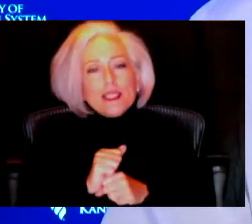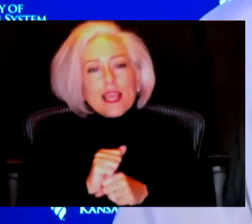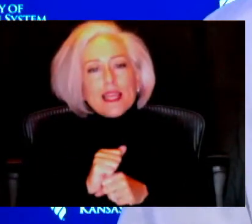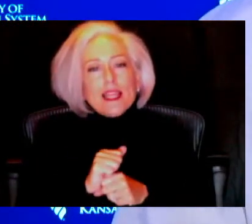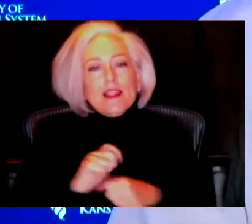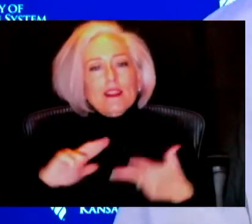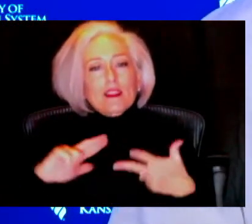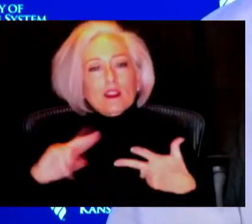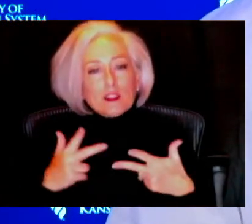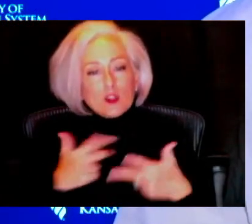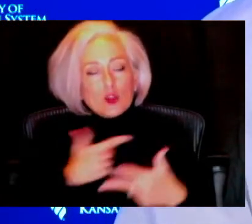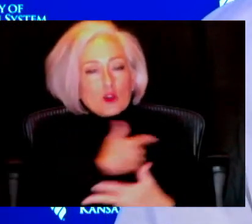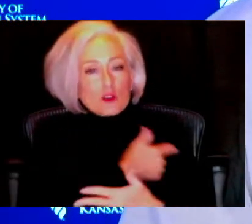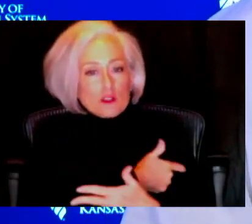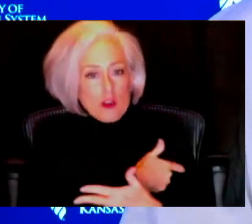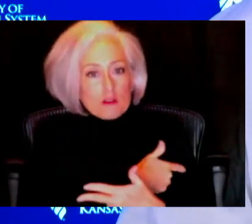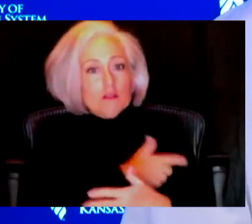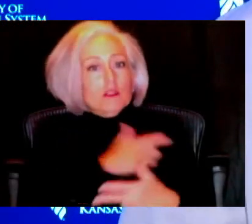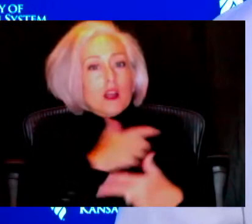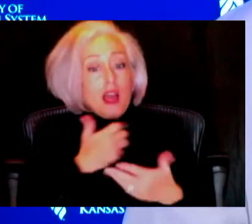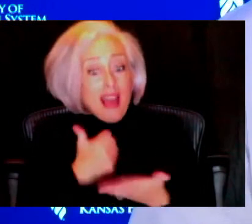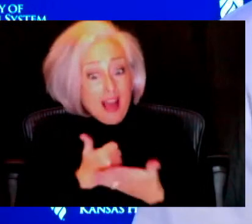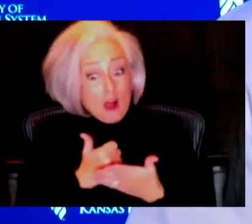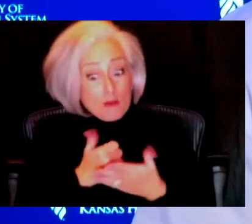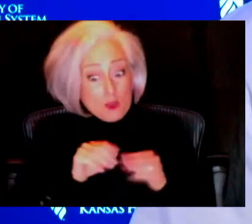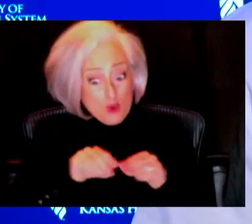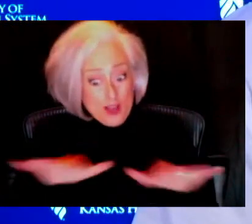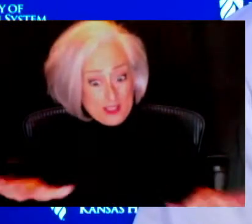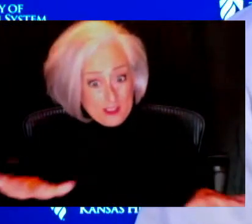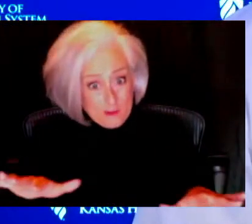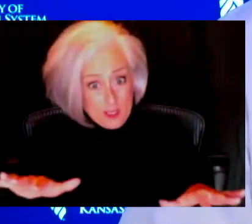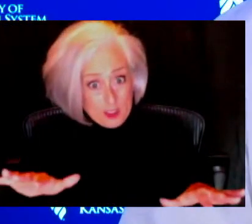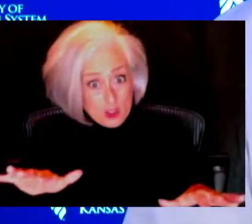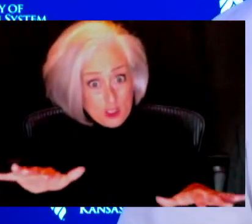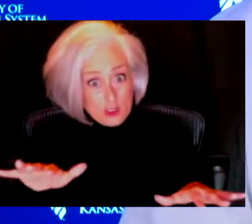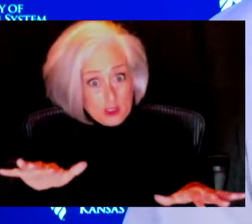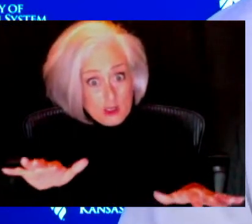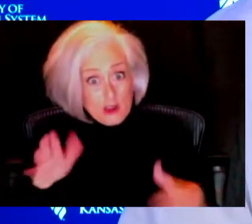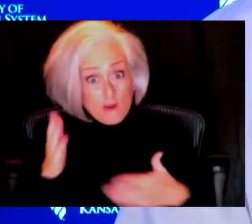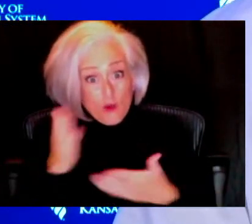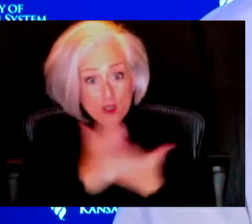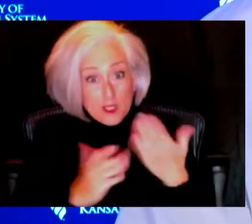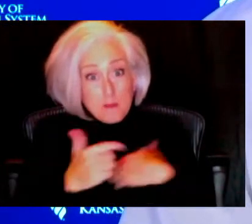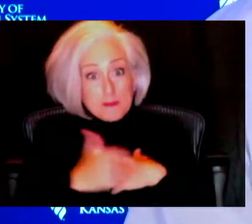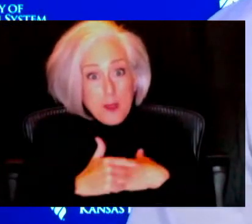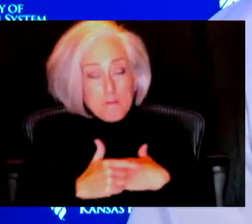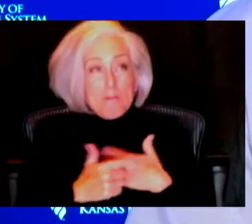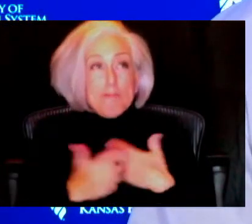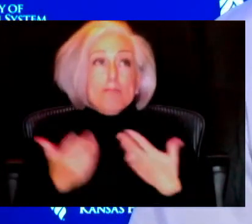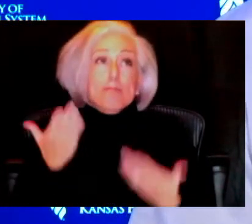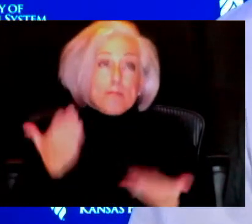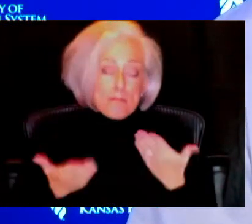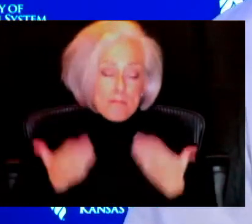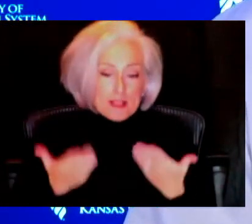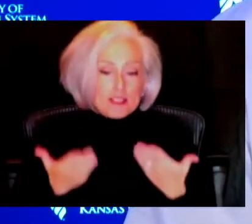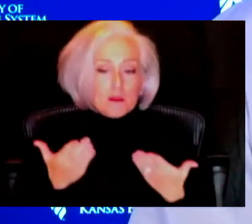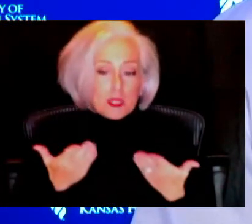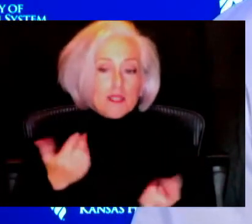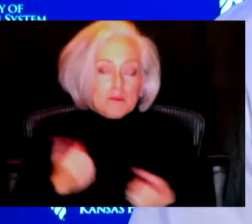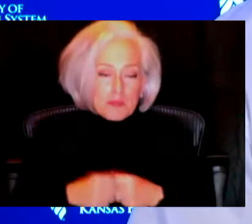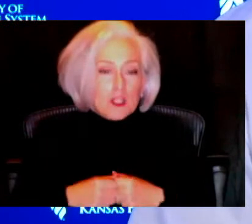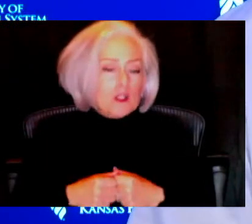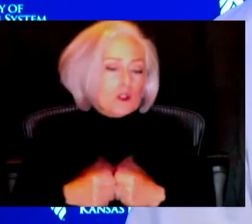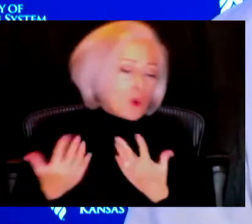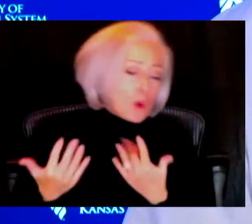dosing help reduce transmission for some sort of short period of time? That may be a possibility as well. And so we'll just wait and